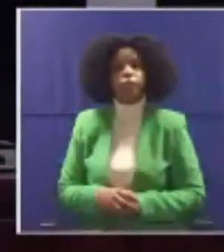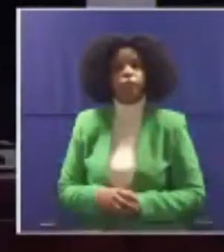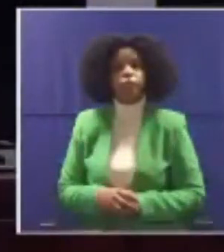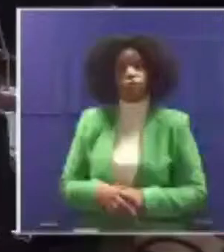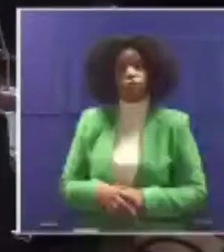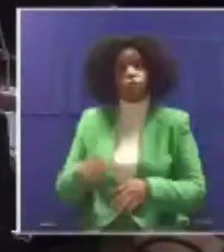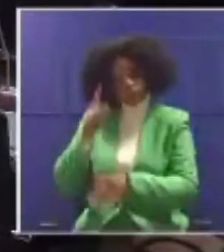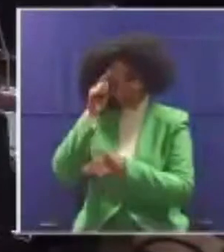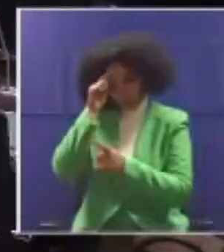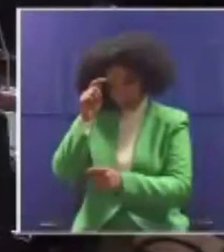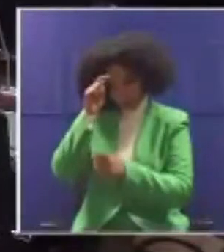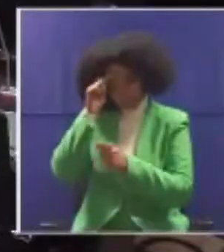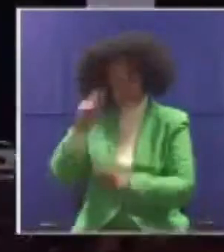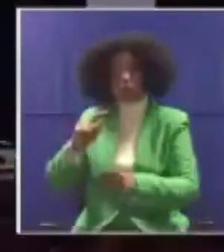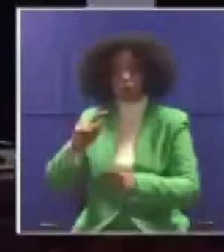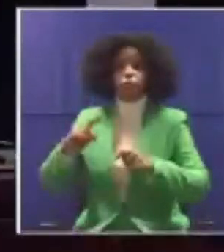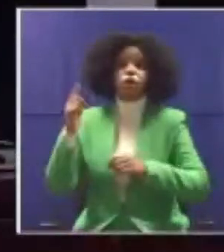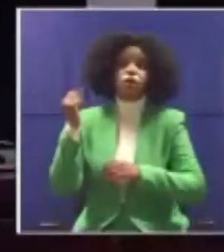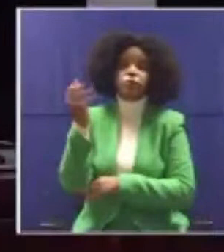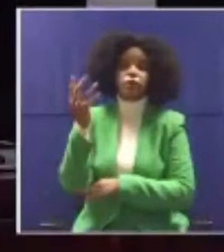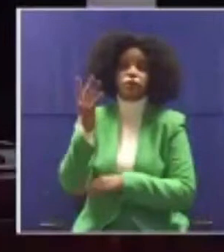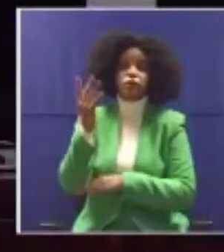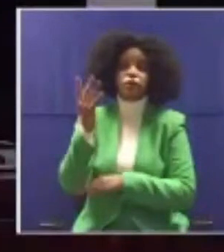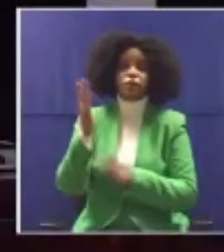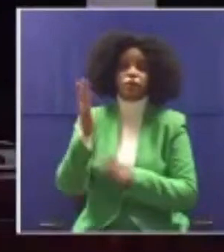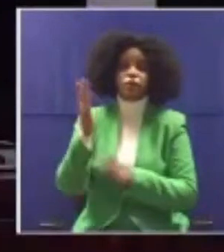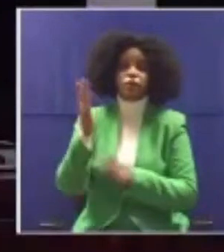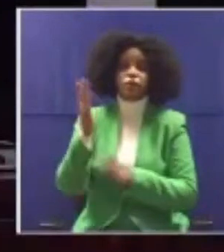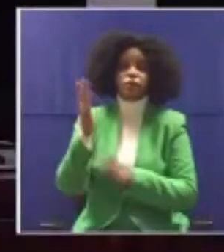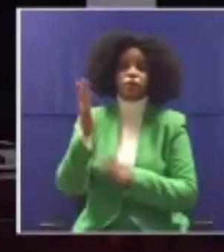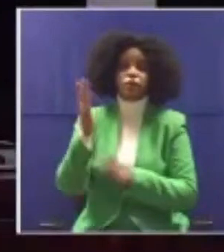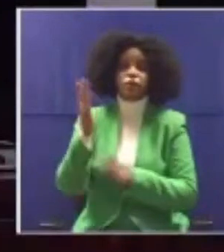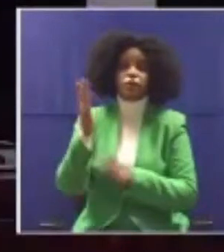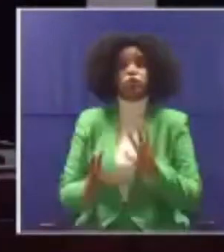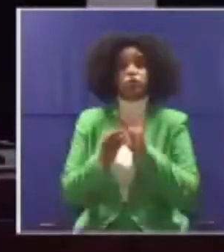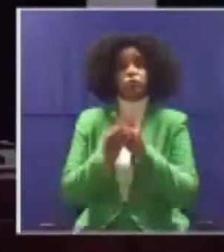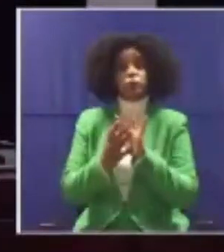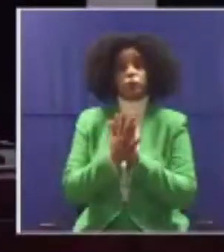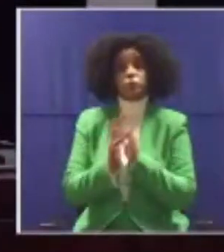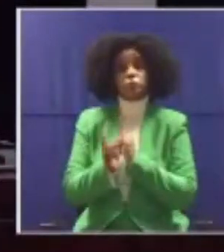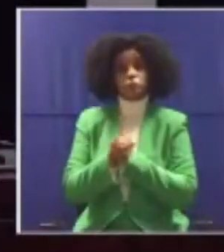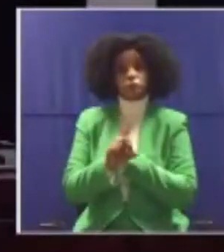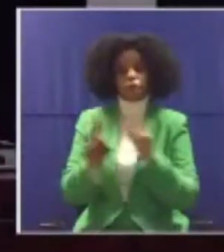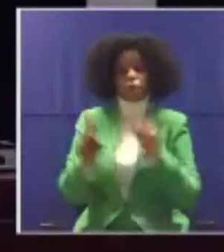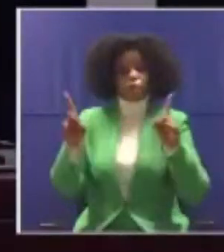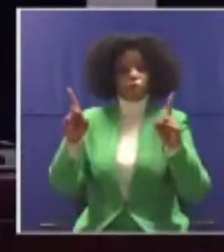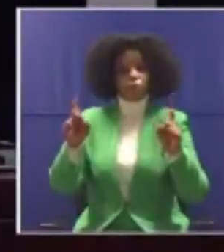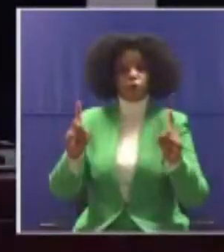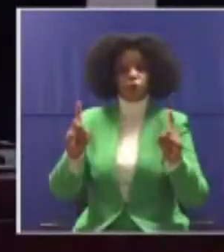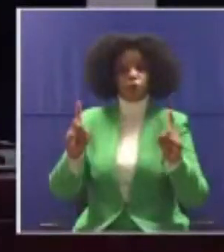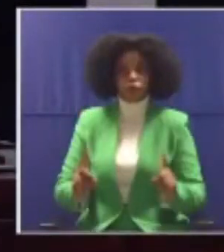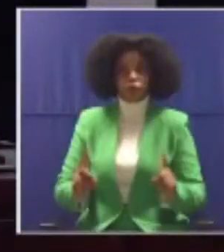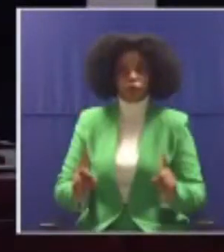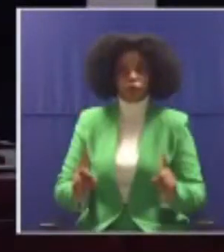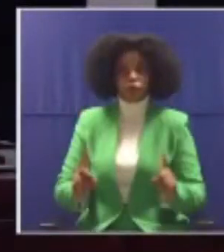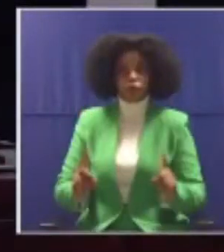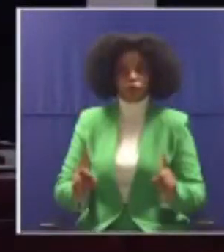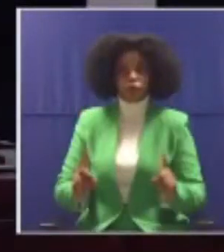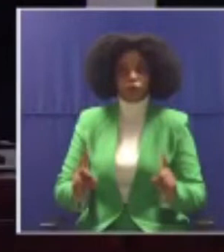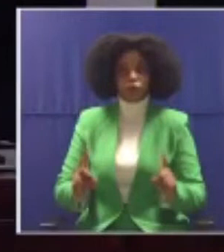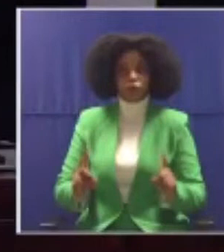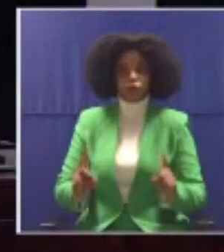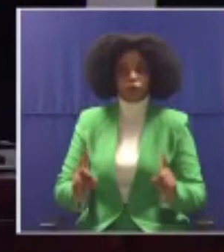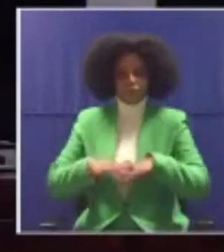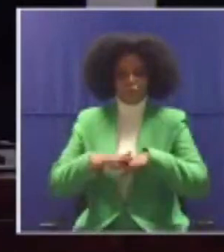Honorable Speaker, the above mentioned principle will then constitute the basis of the discussion at the